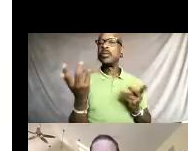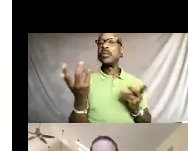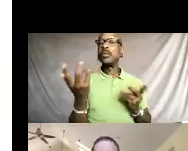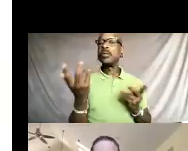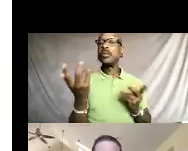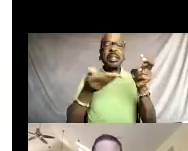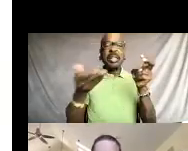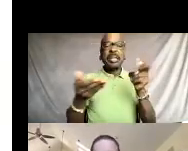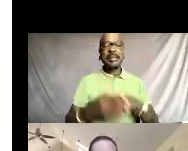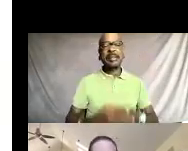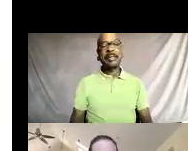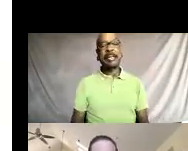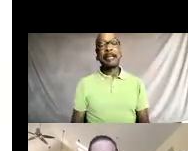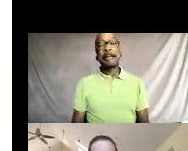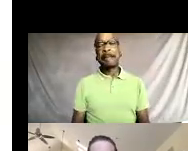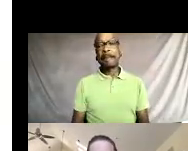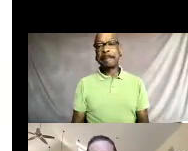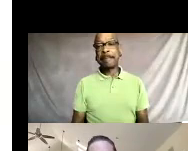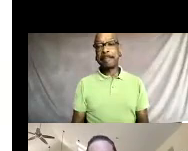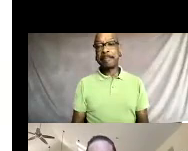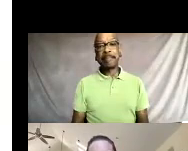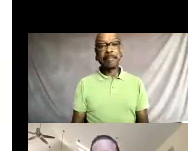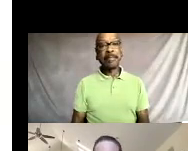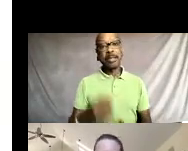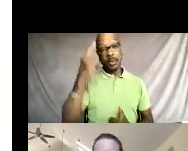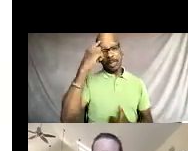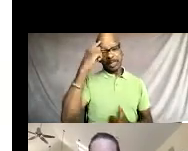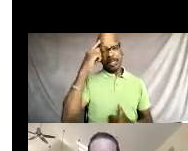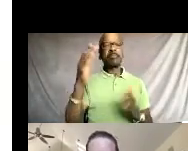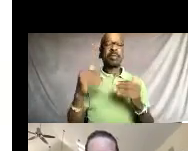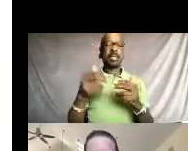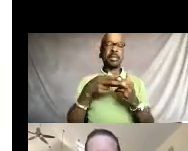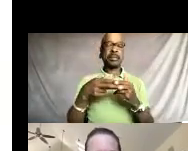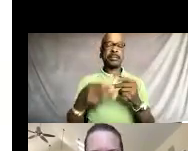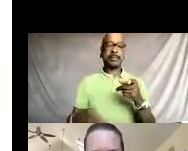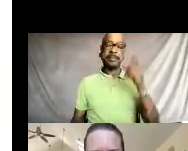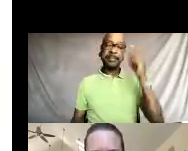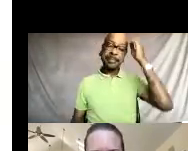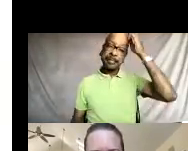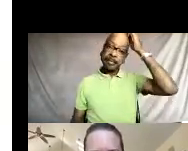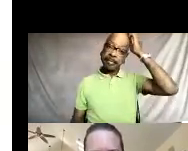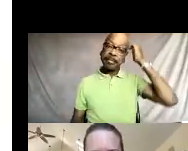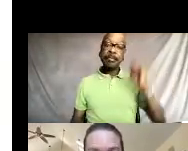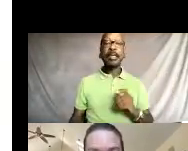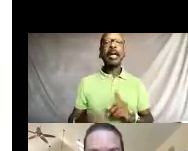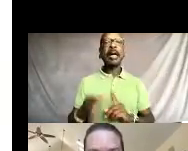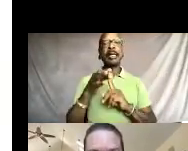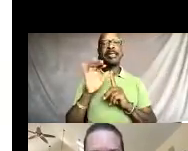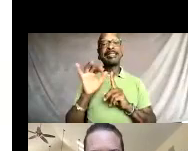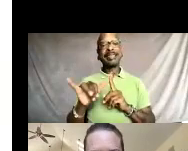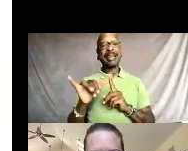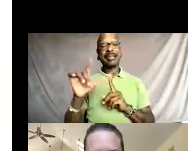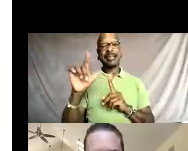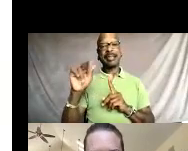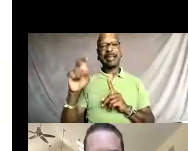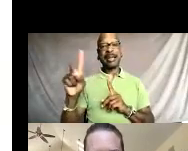Land can't be taken away from people. You can go on to the next slide. Unless it becomes a thing